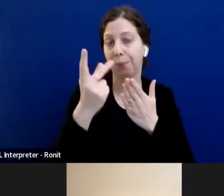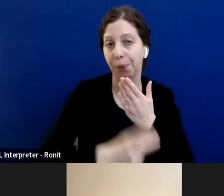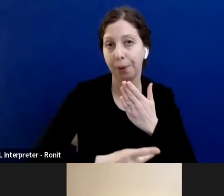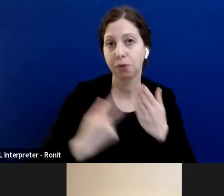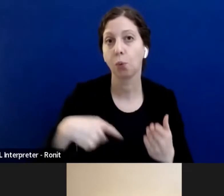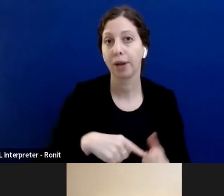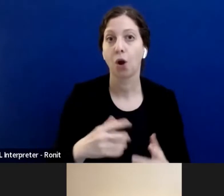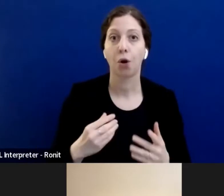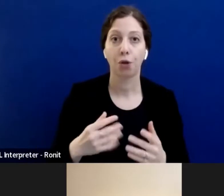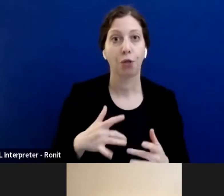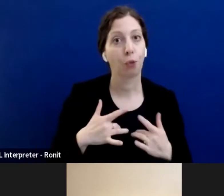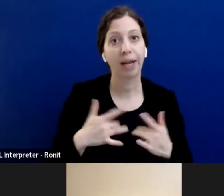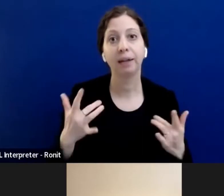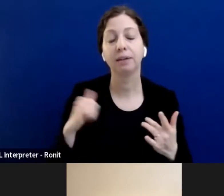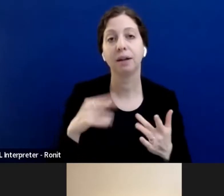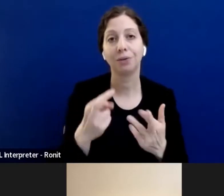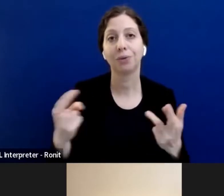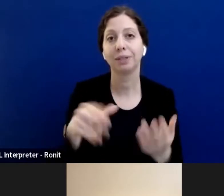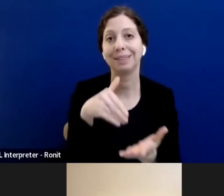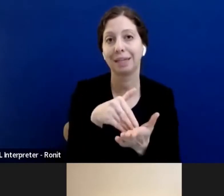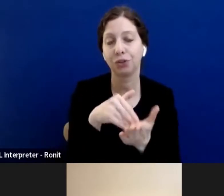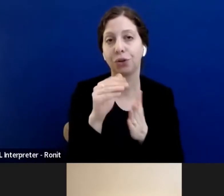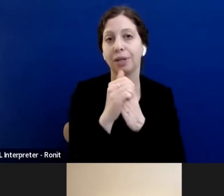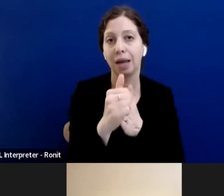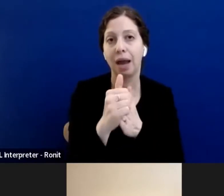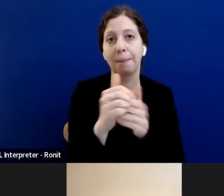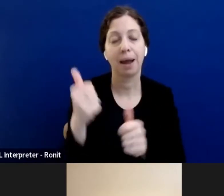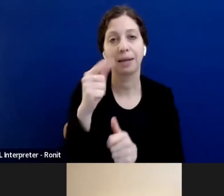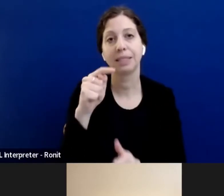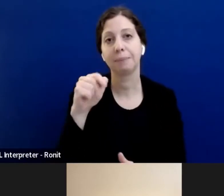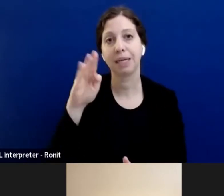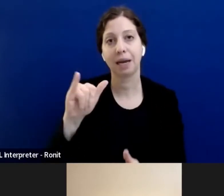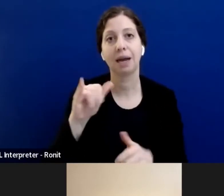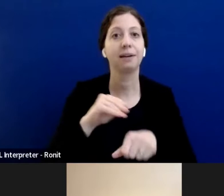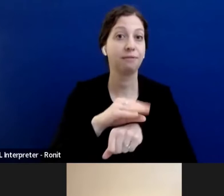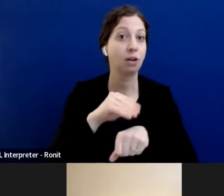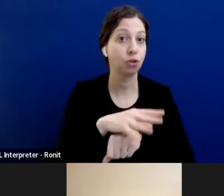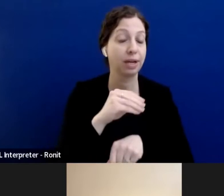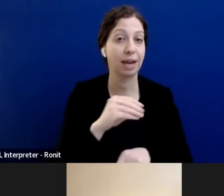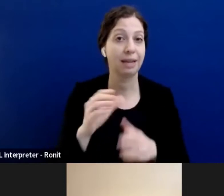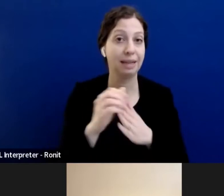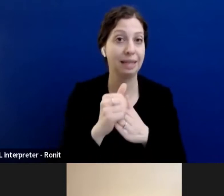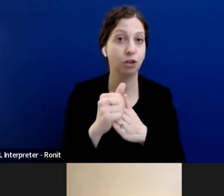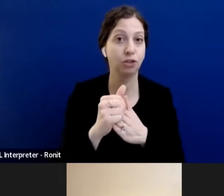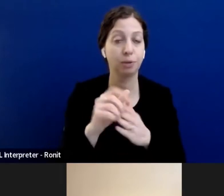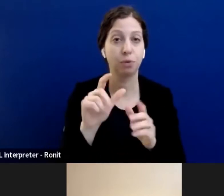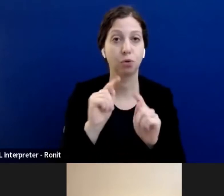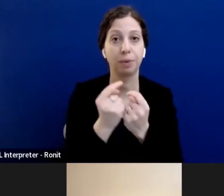are thrilled that the Resource Center is guided by the TBI Advisory and Leadership Group, or TAL